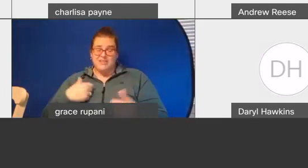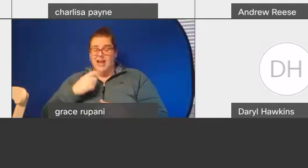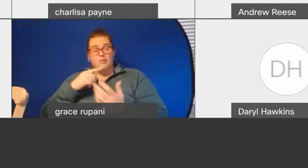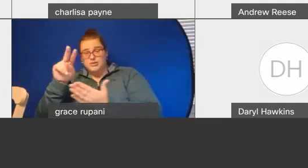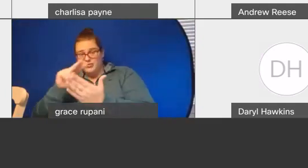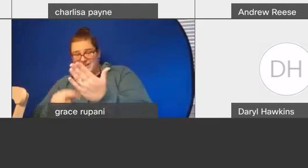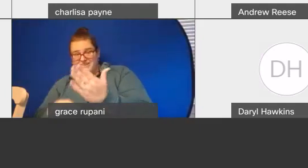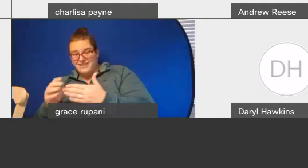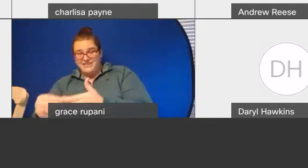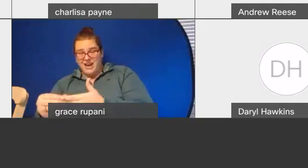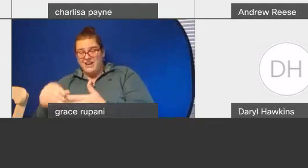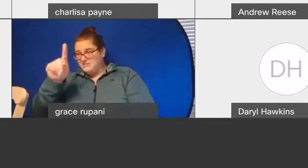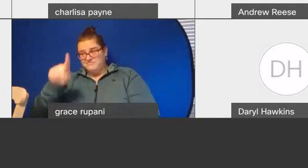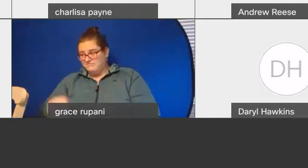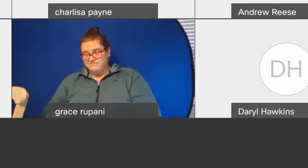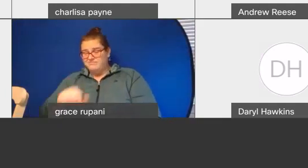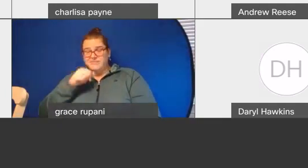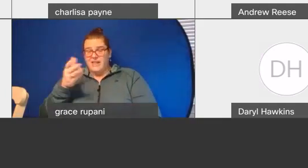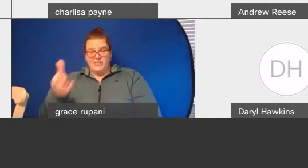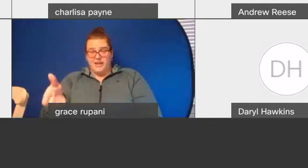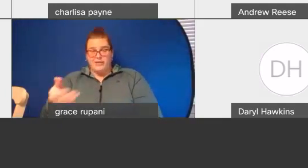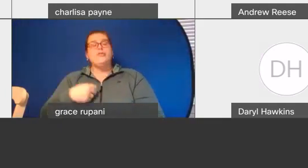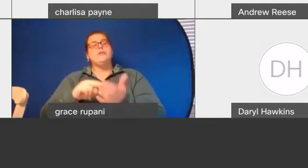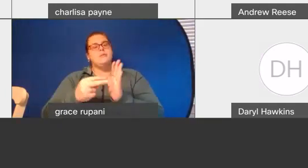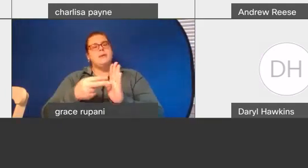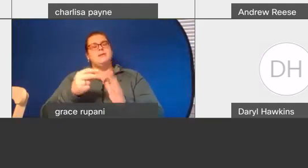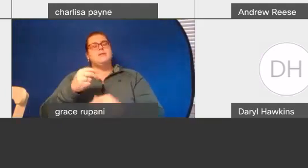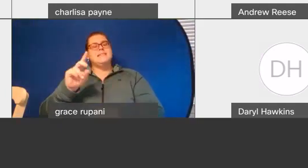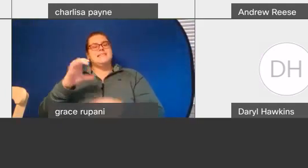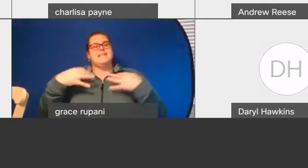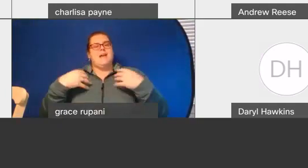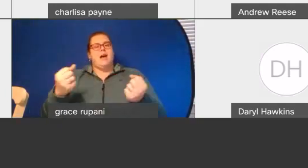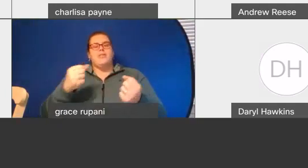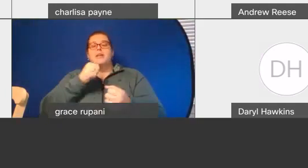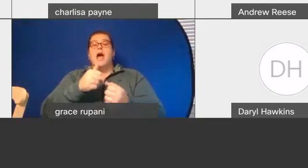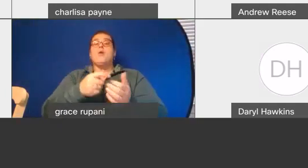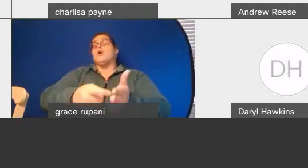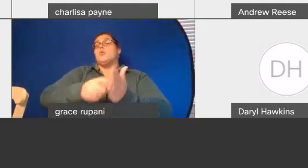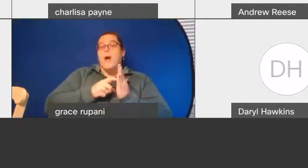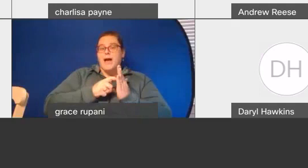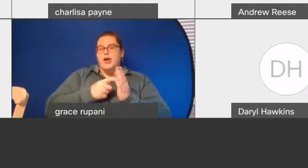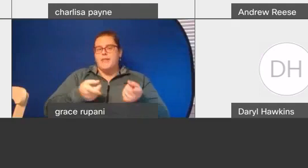So there's no requirement by DC Health that occur.